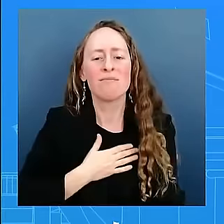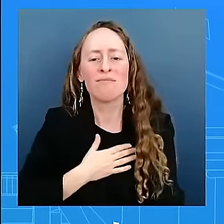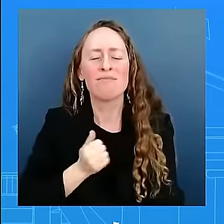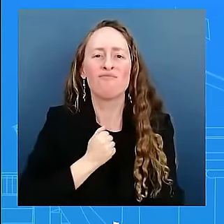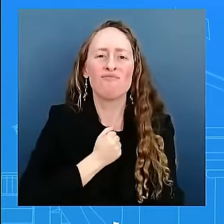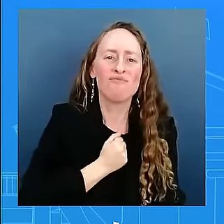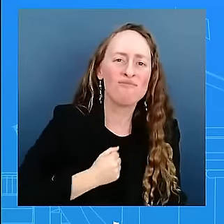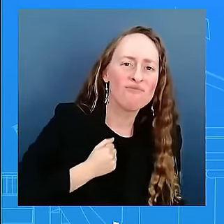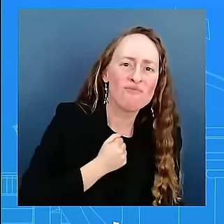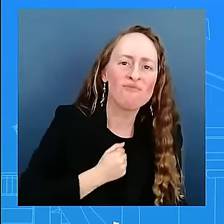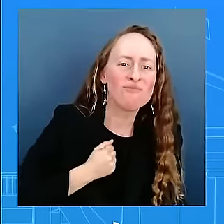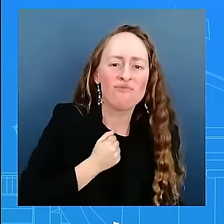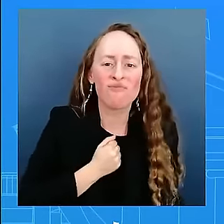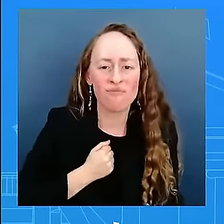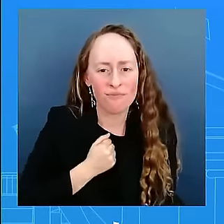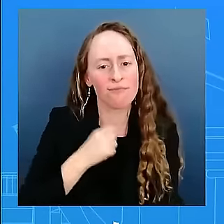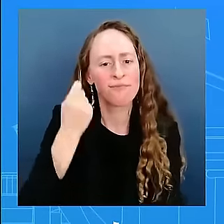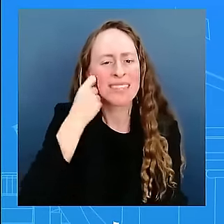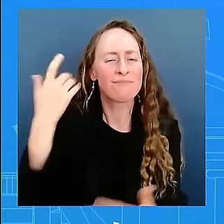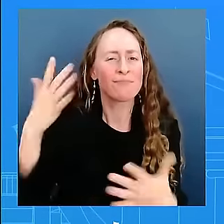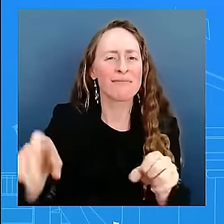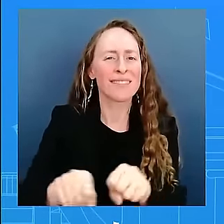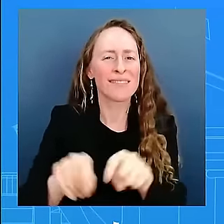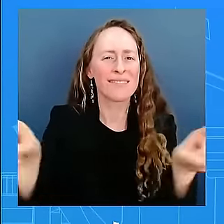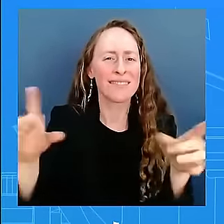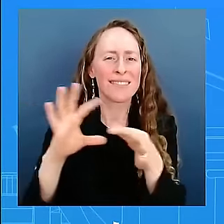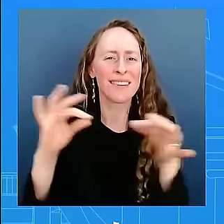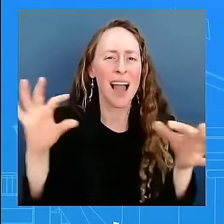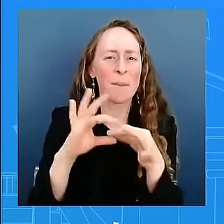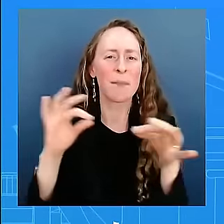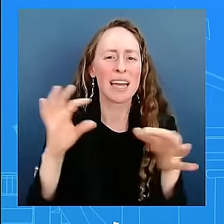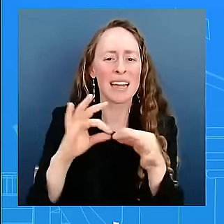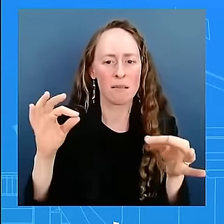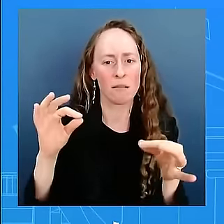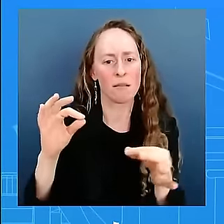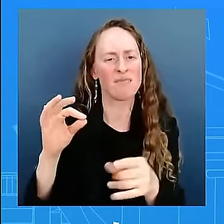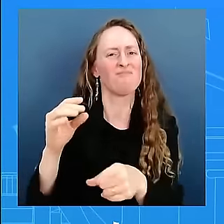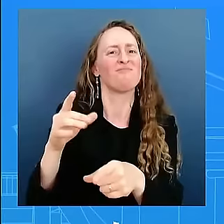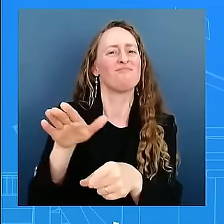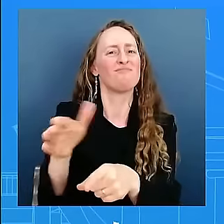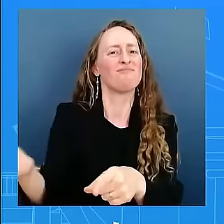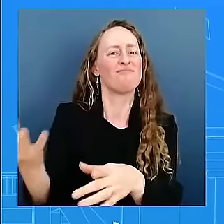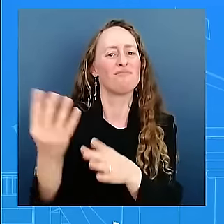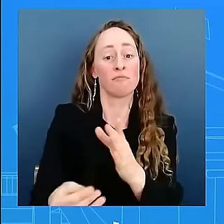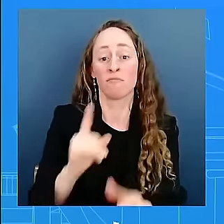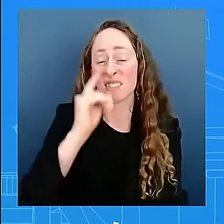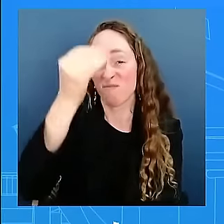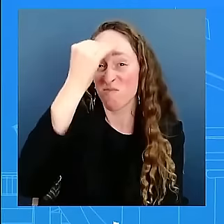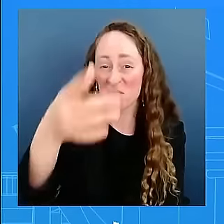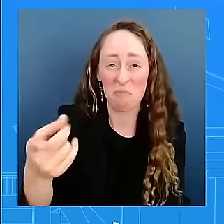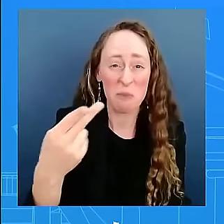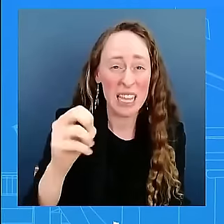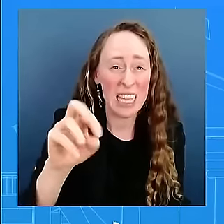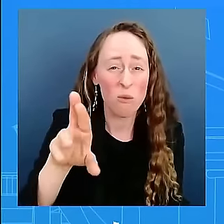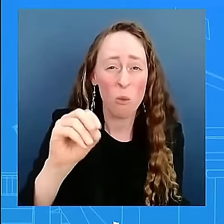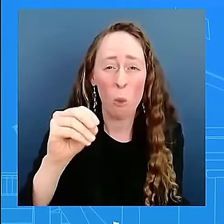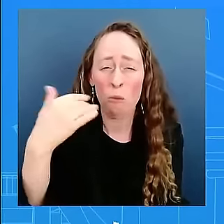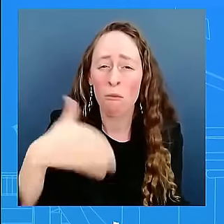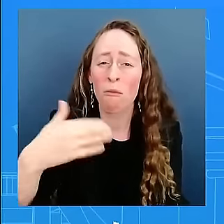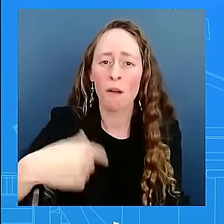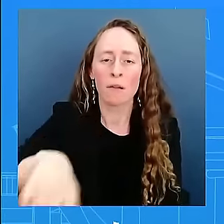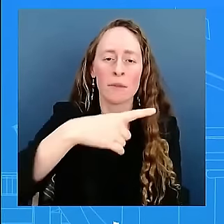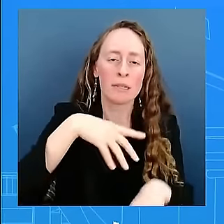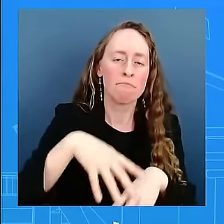learned of her passing. She was a hero. She was beloved obviously by the people in Texas and Houston and